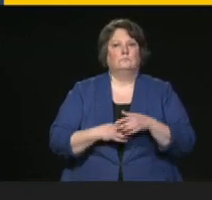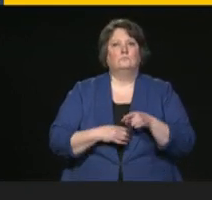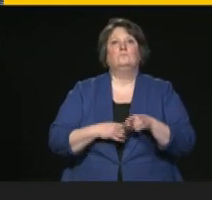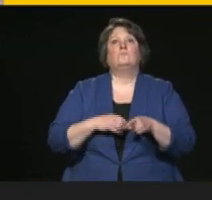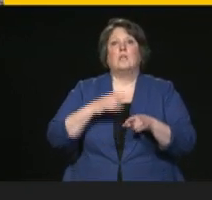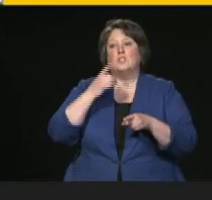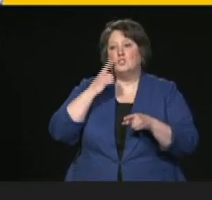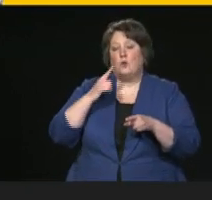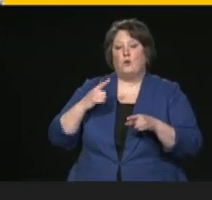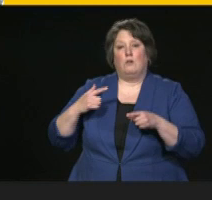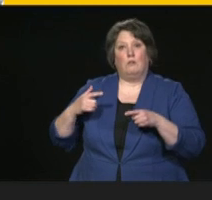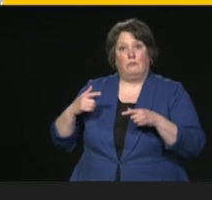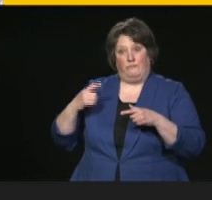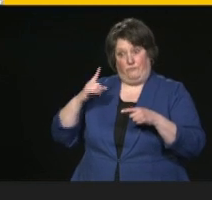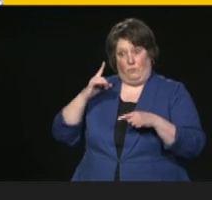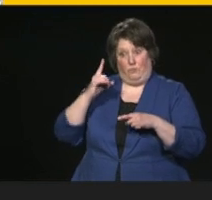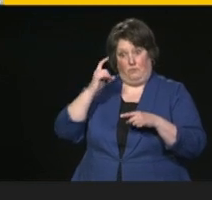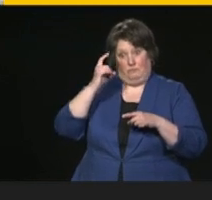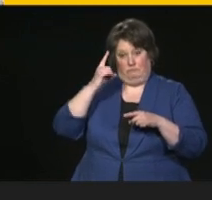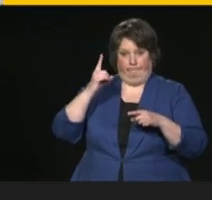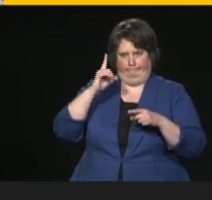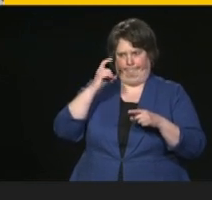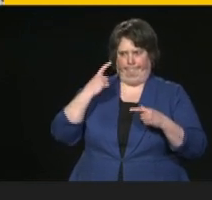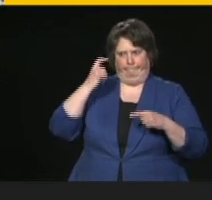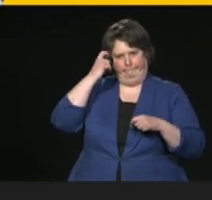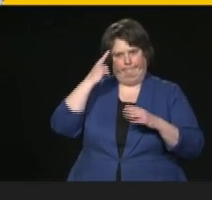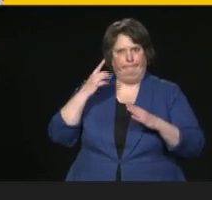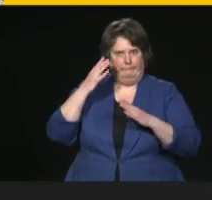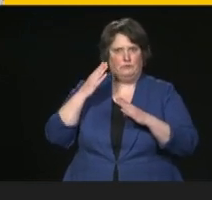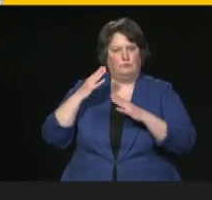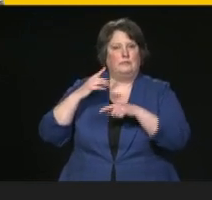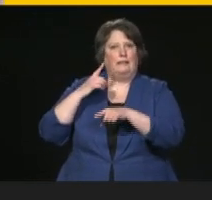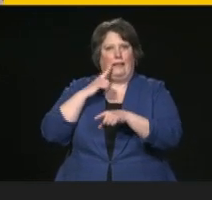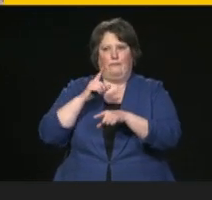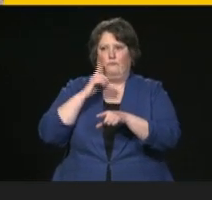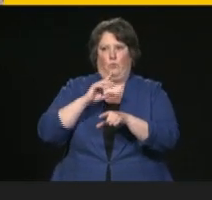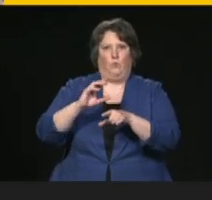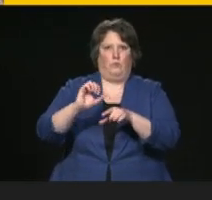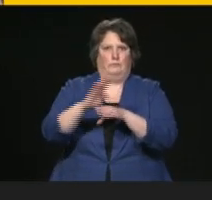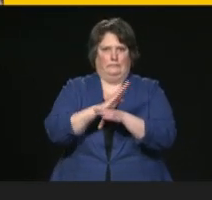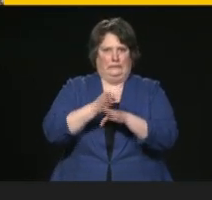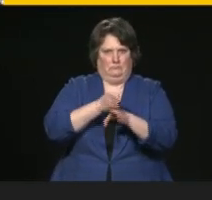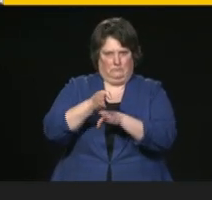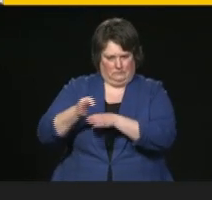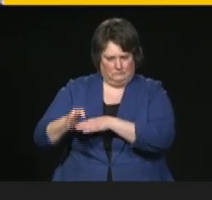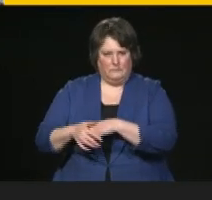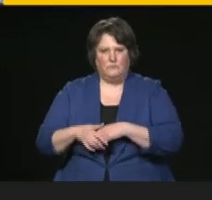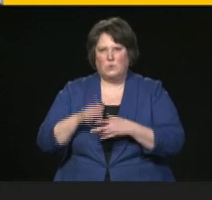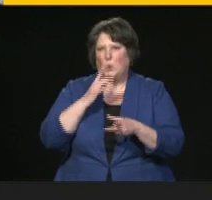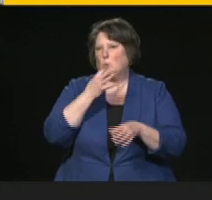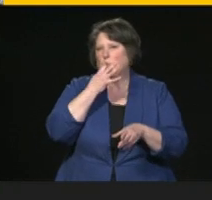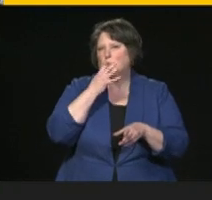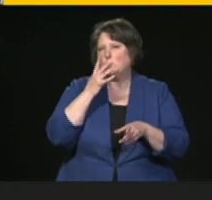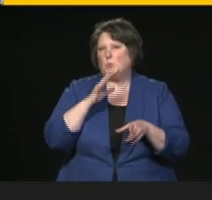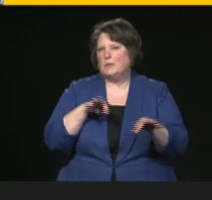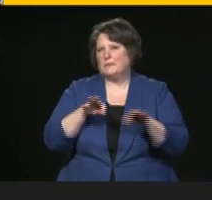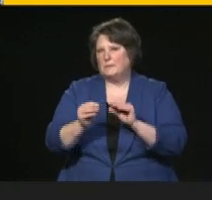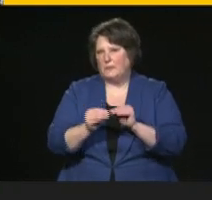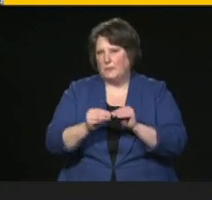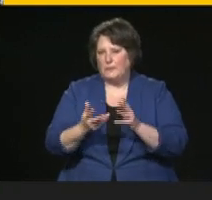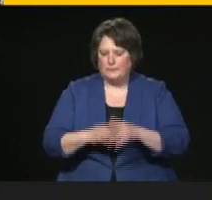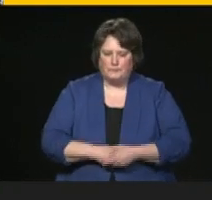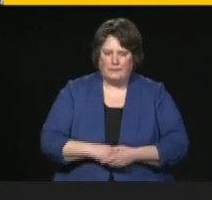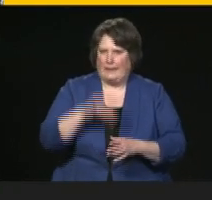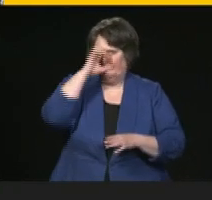More details on these discussions and the conclusions will be available soon. We know particularly affected sectors have